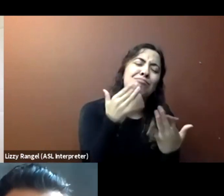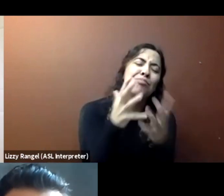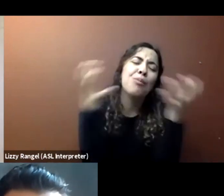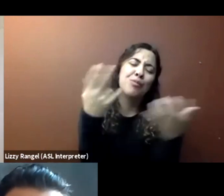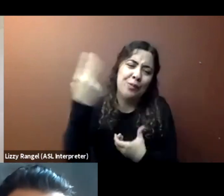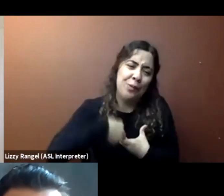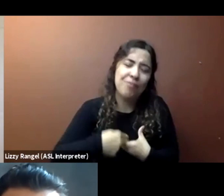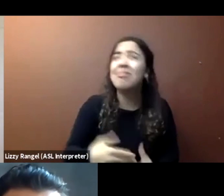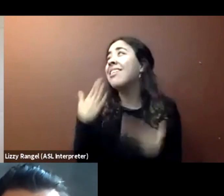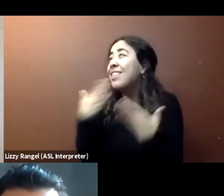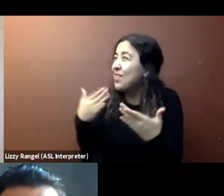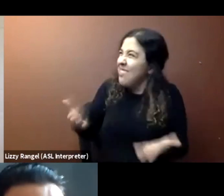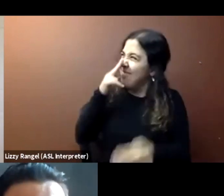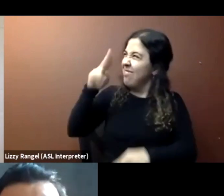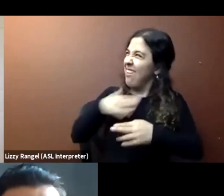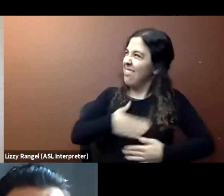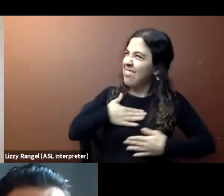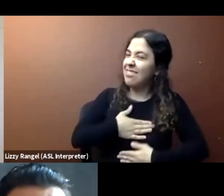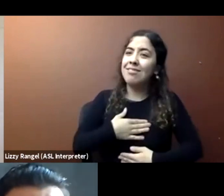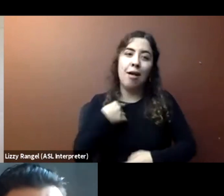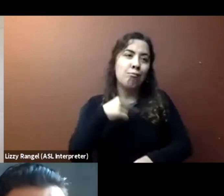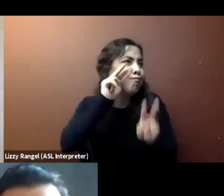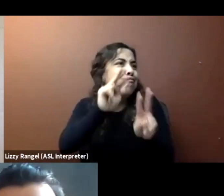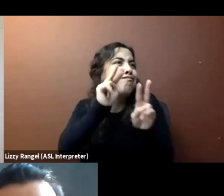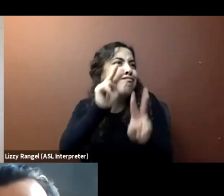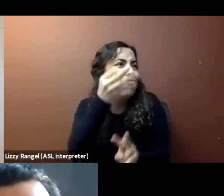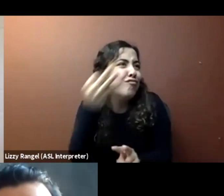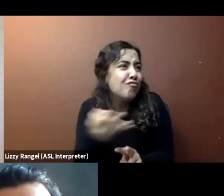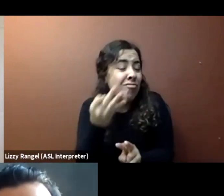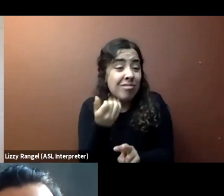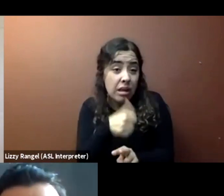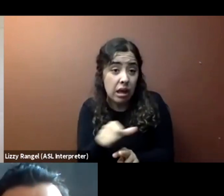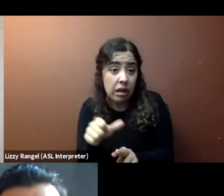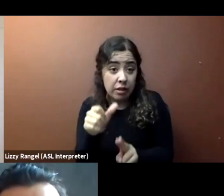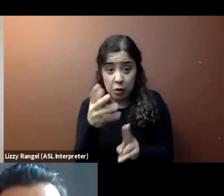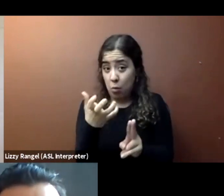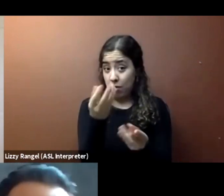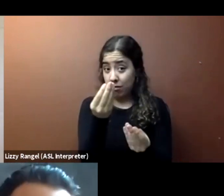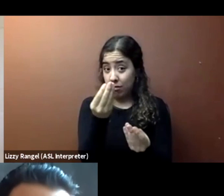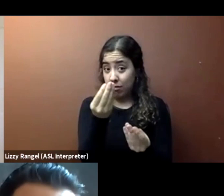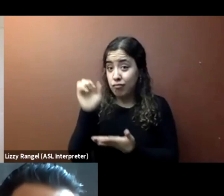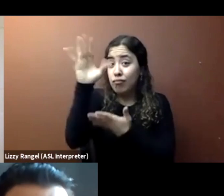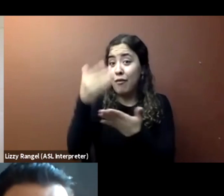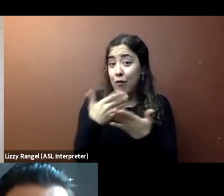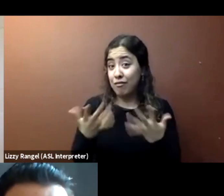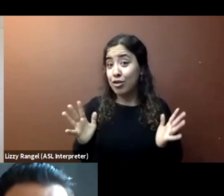fun. Really looking forward to Friday. Is there anything that you would like to leave us with before we call it a day?